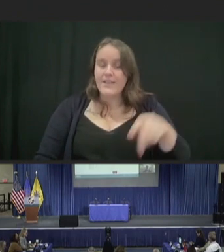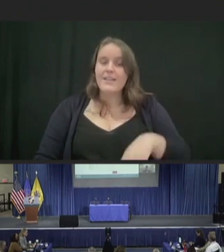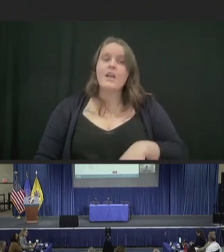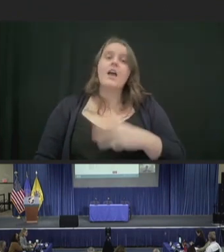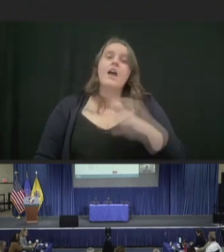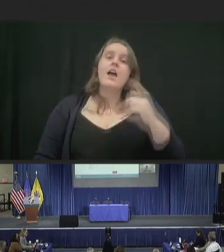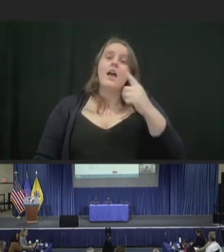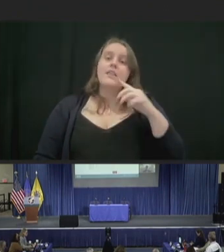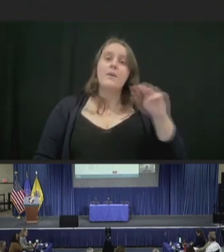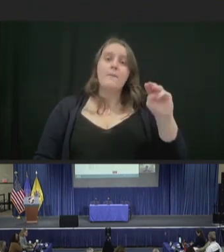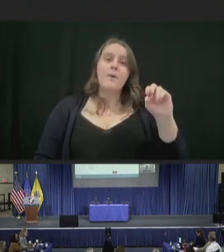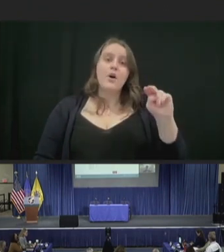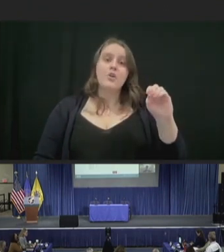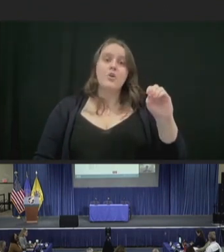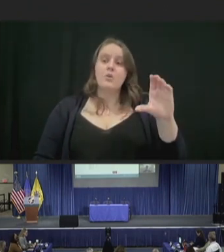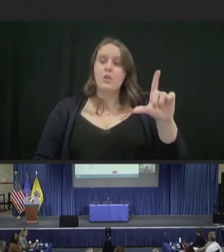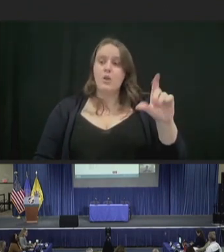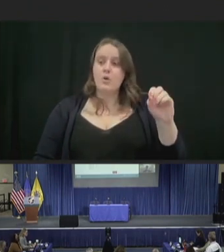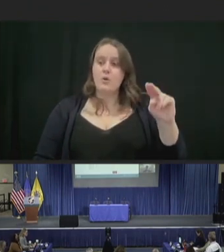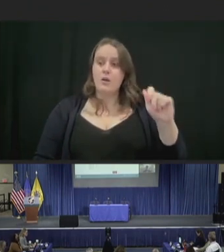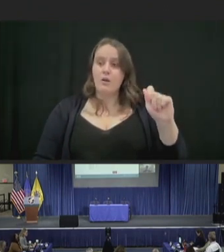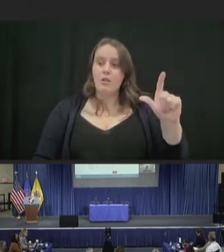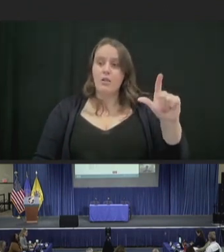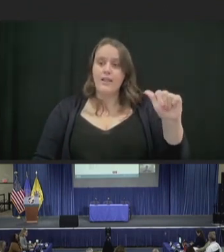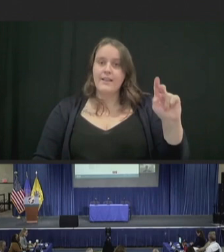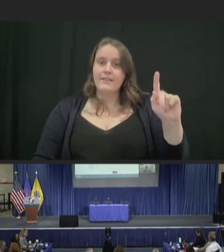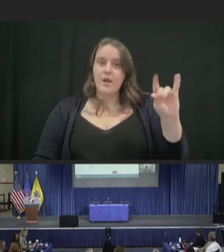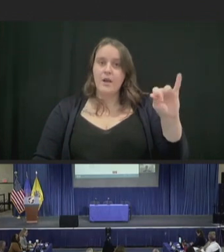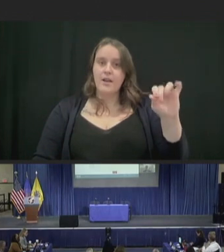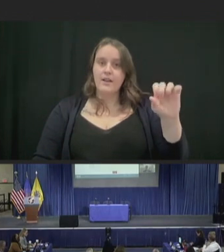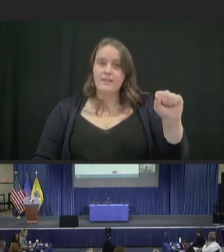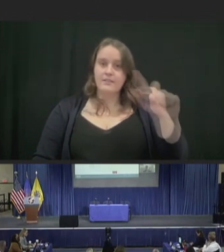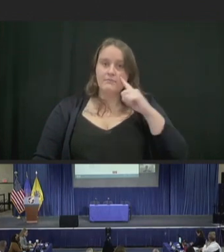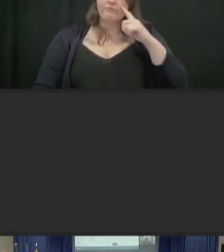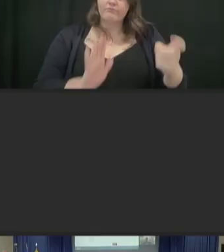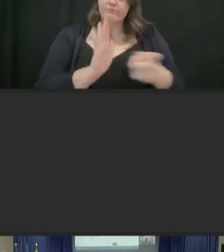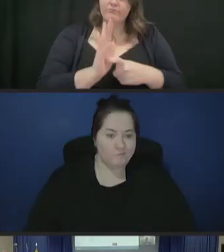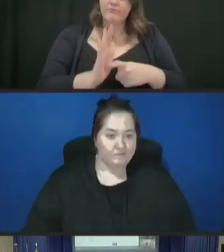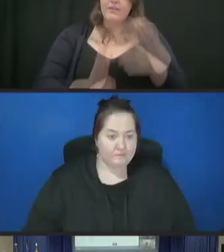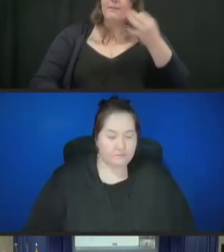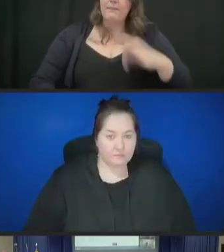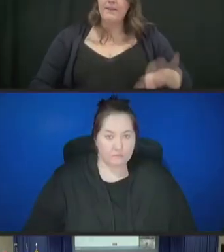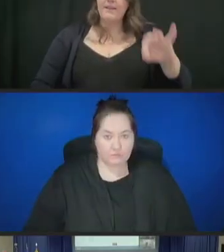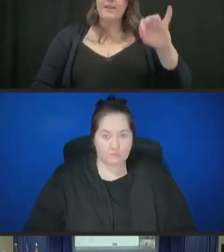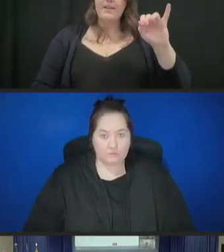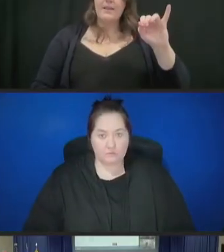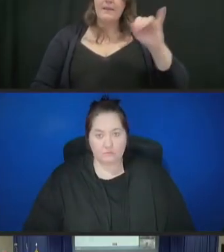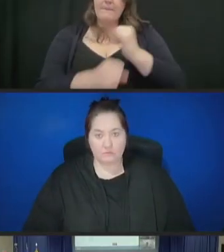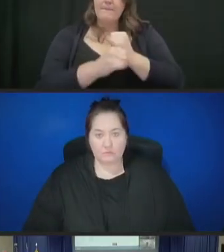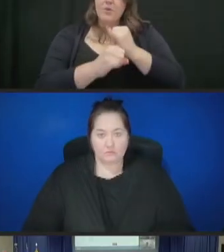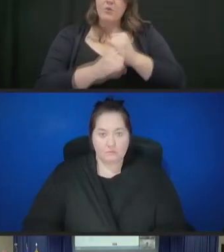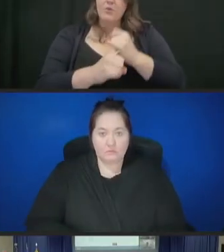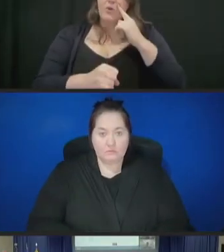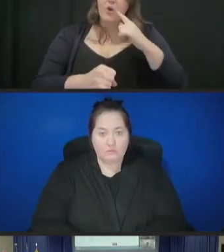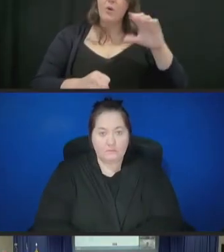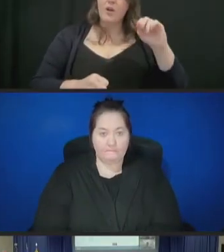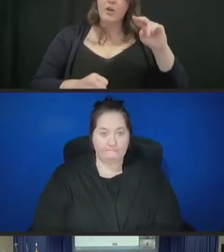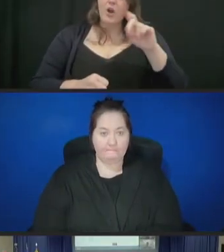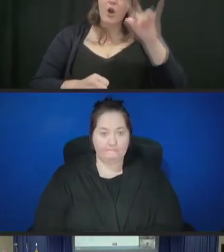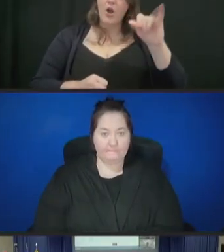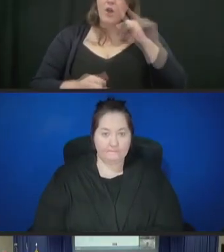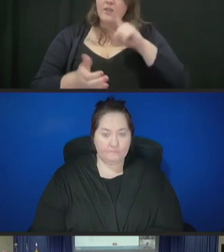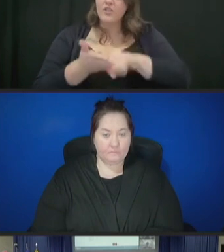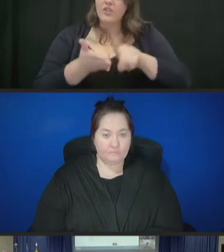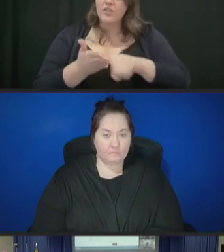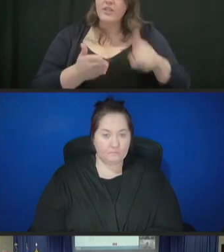discoveries that have occurred in HIV have benefited immuno-oncology, the vectors that have been explored and tested for